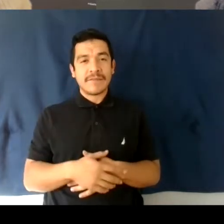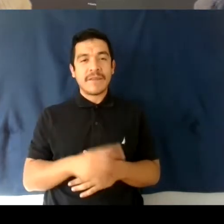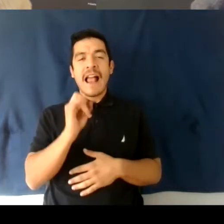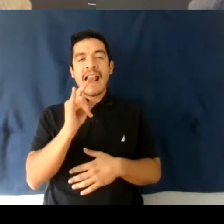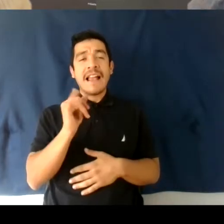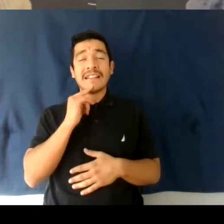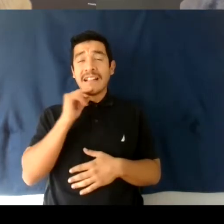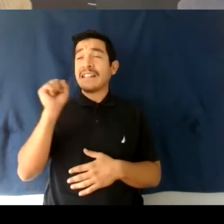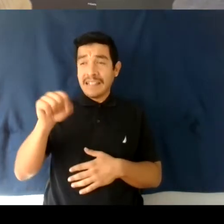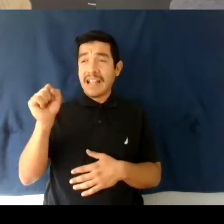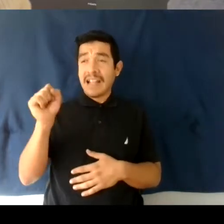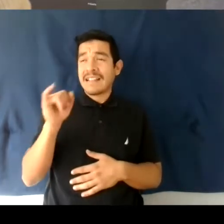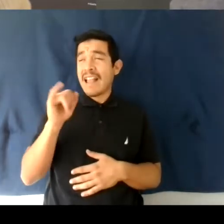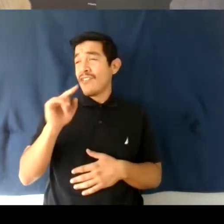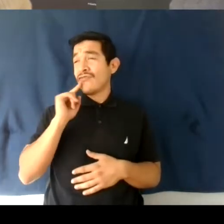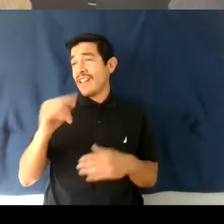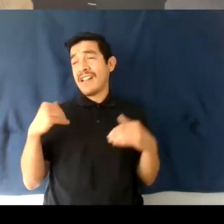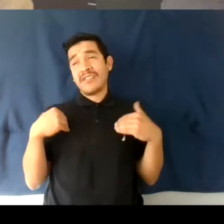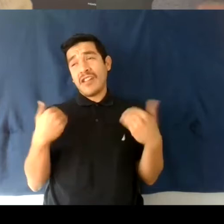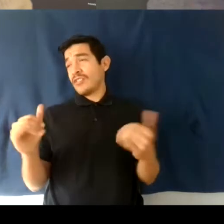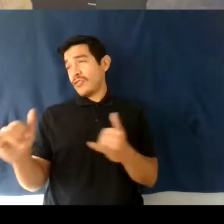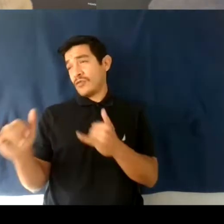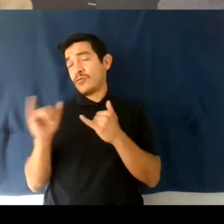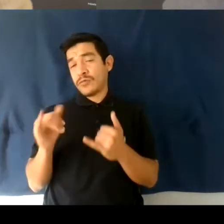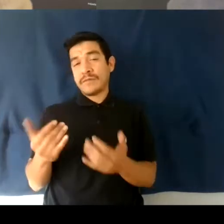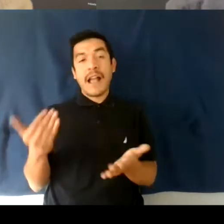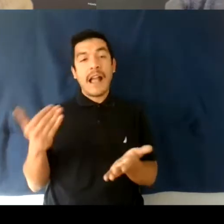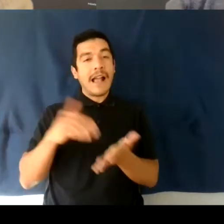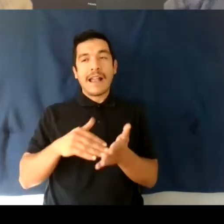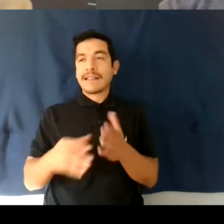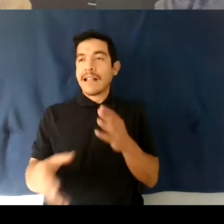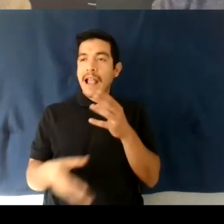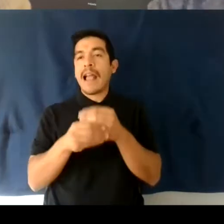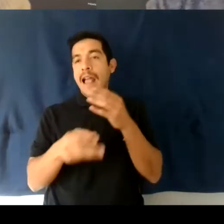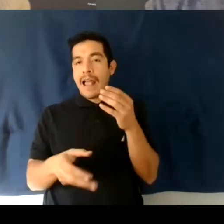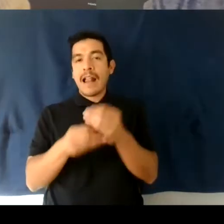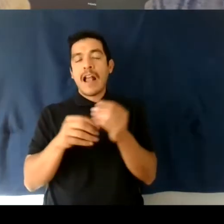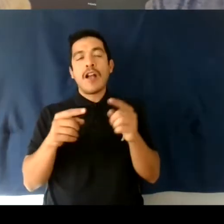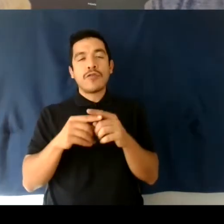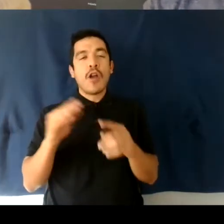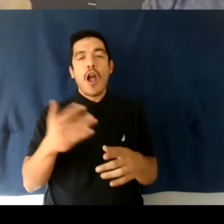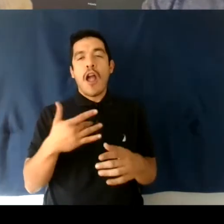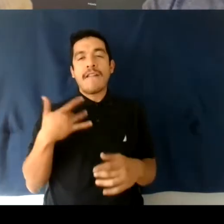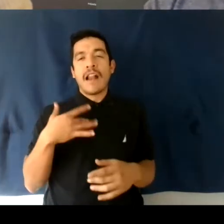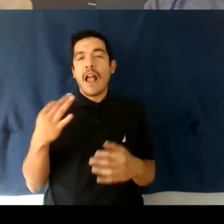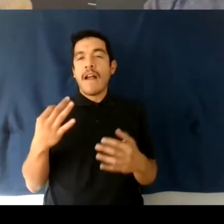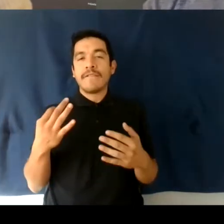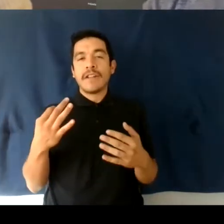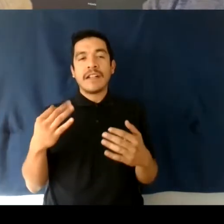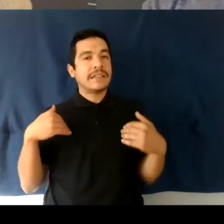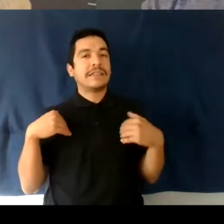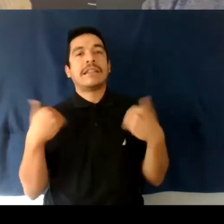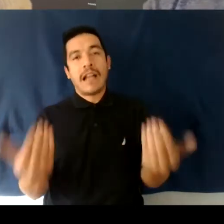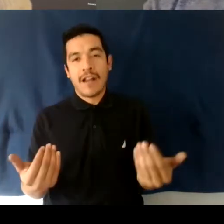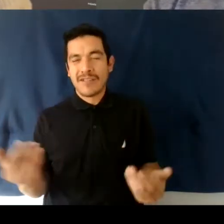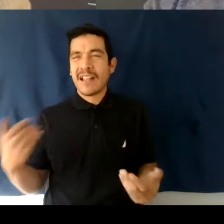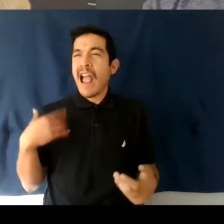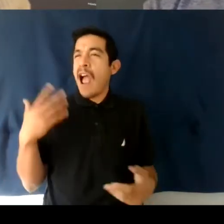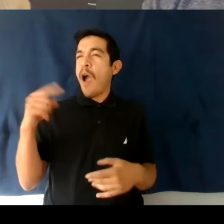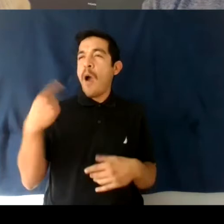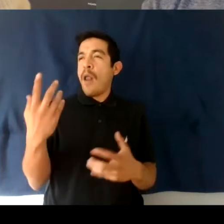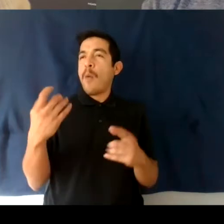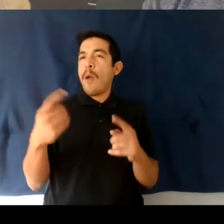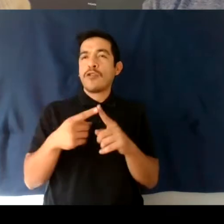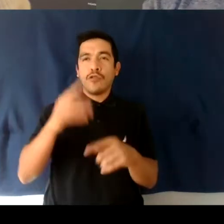that's so exhausting too. Like that, again, it just like keeps adding to this feeling of burnout as you're like, I just want to write. Like, I just